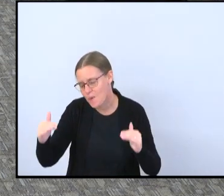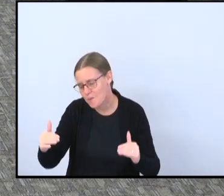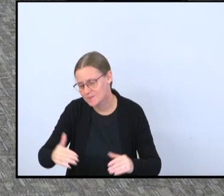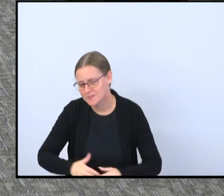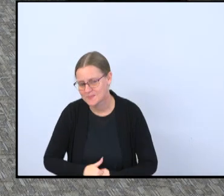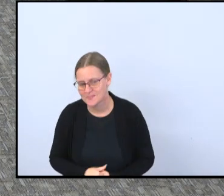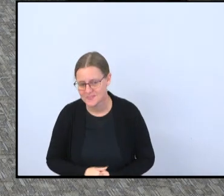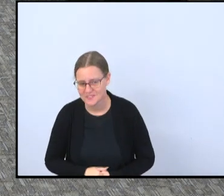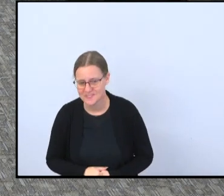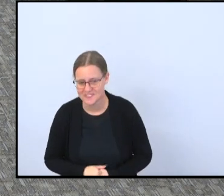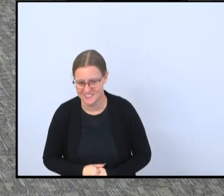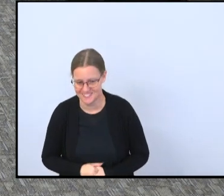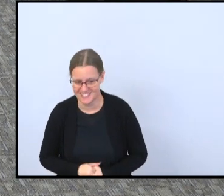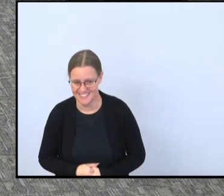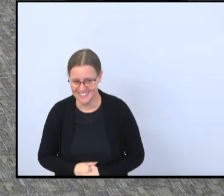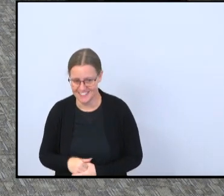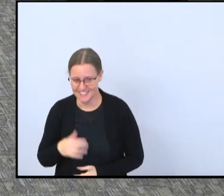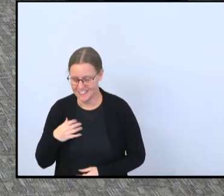Kind of tongue in cheek on that one.